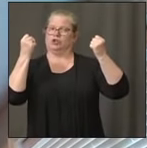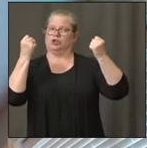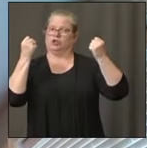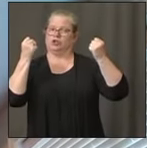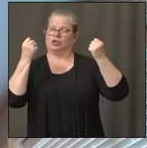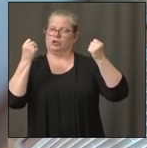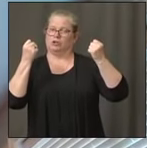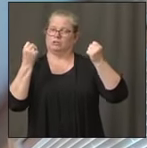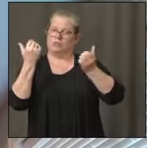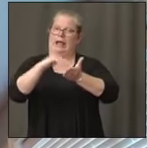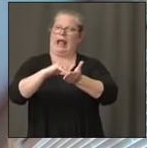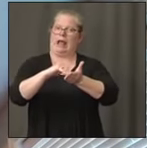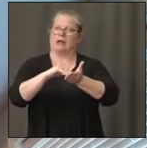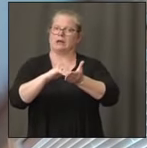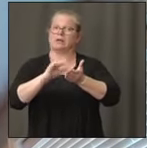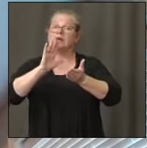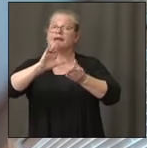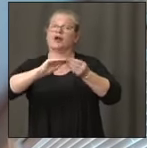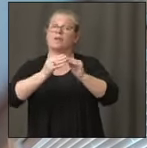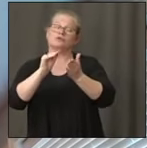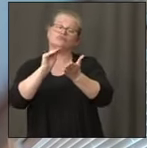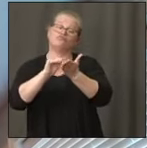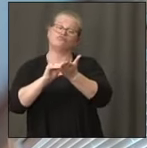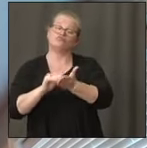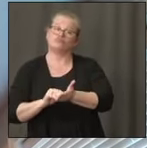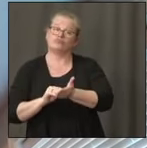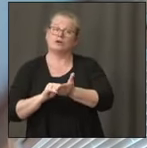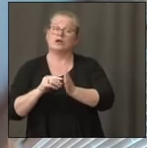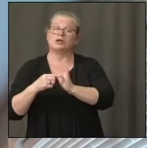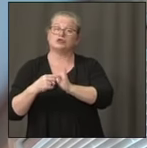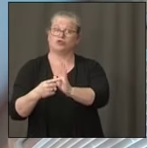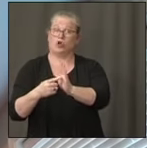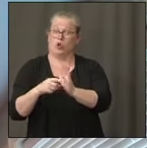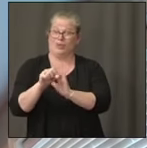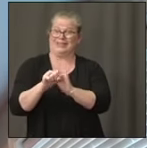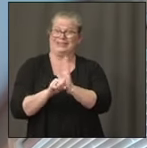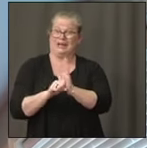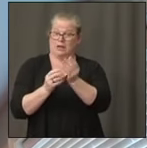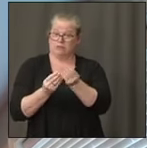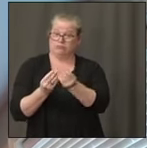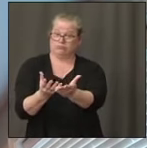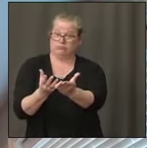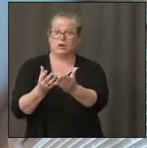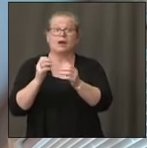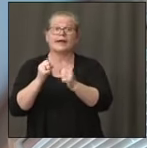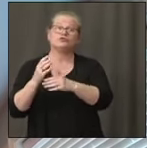share that publicly? Or is this information that will be reported in the future?